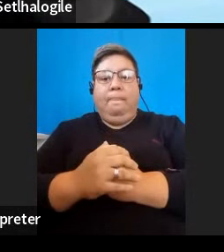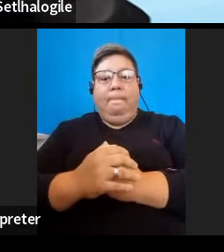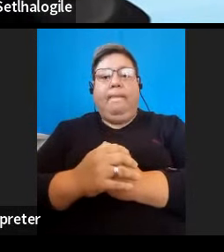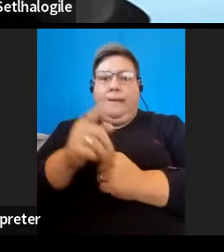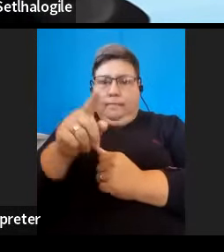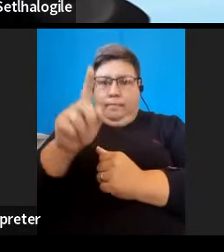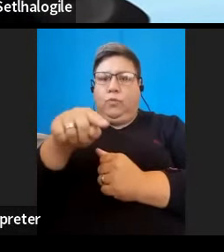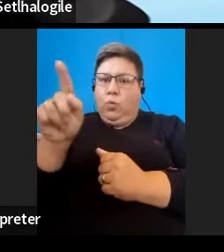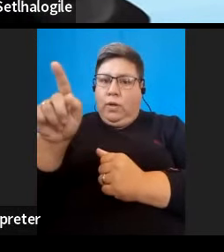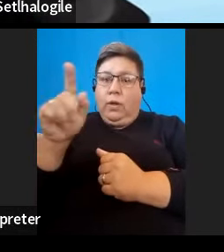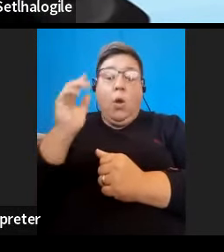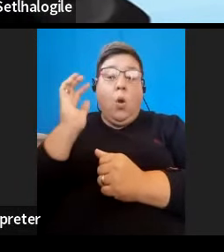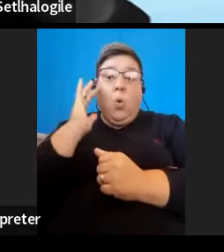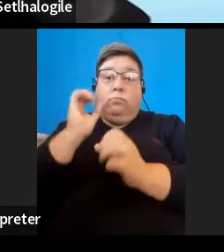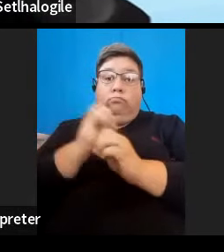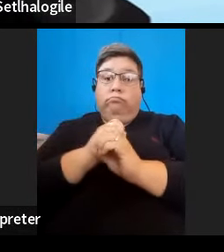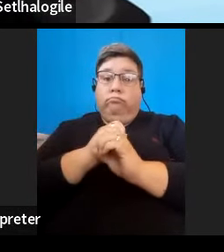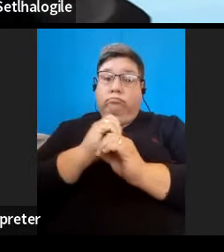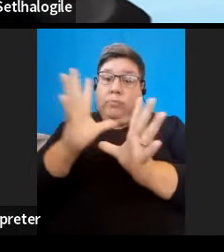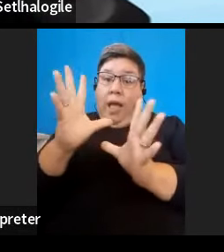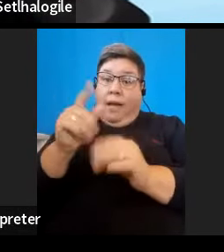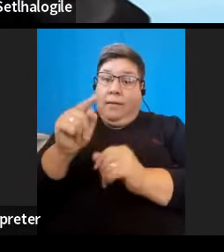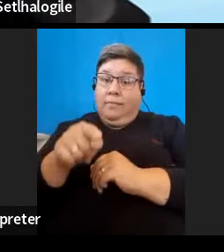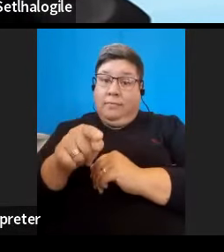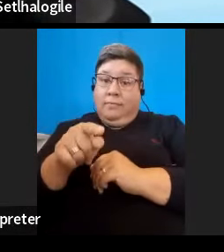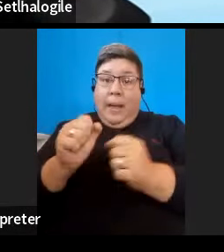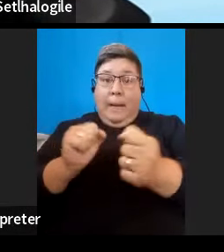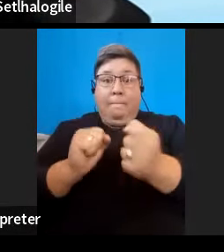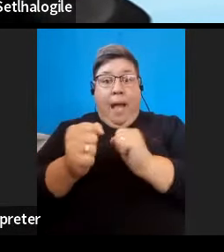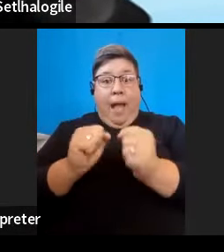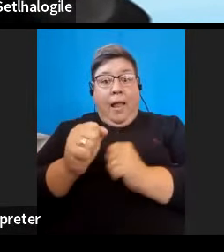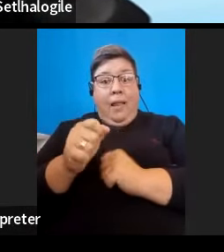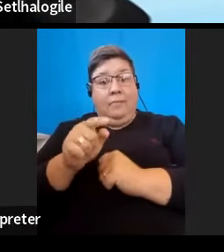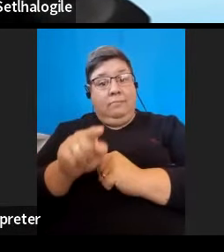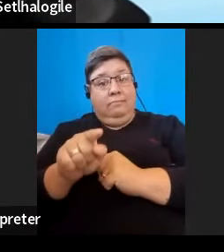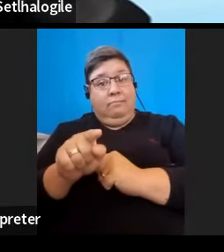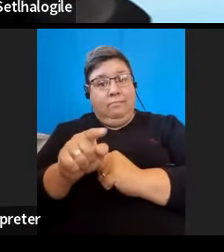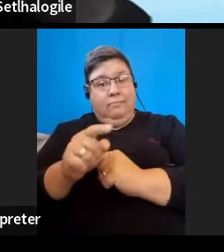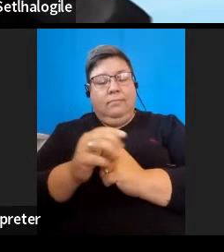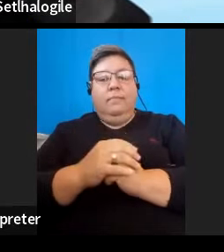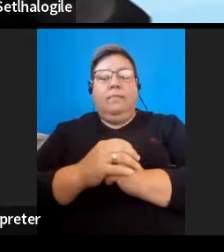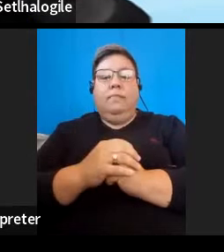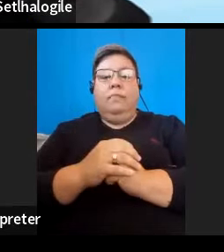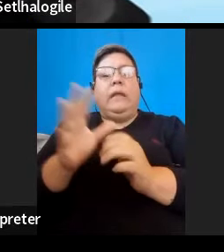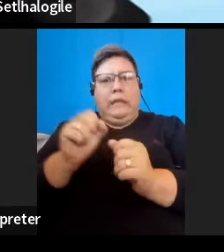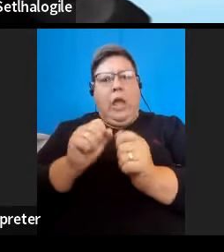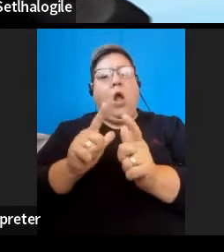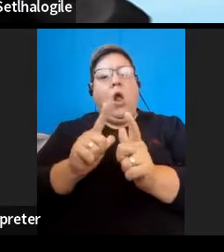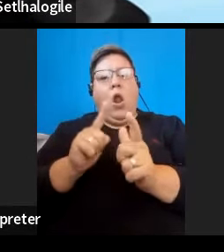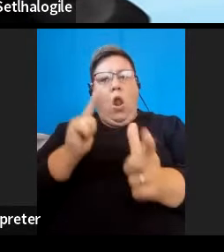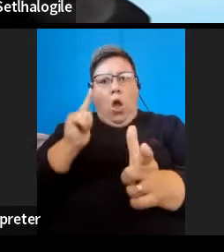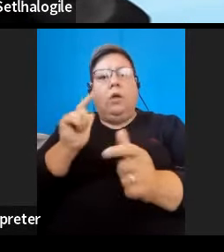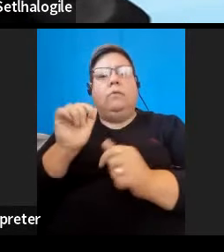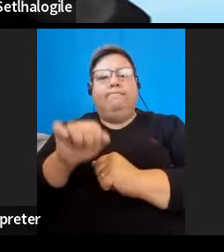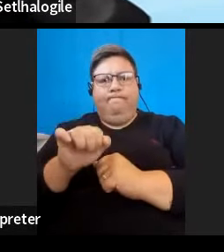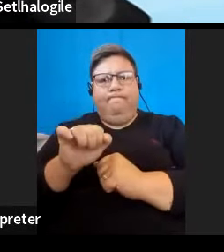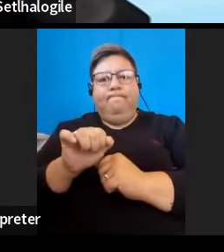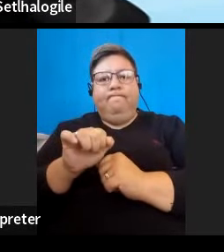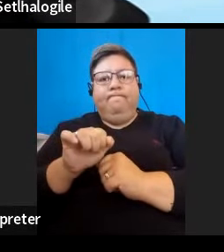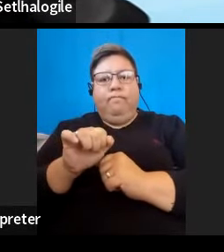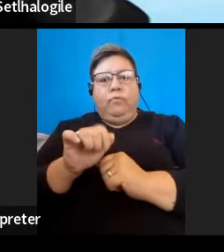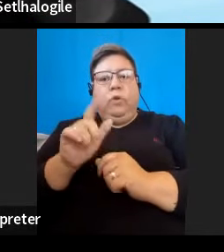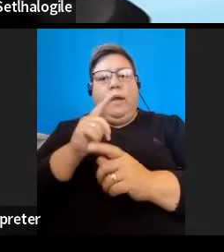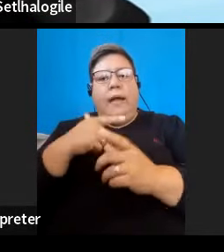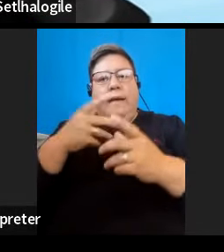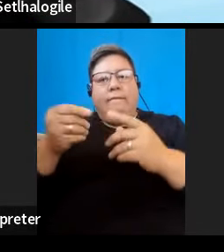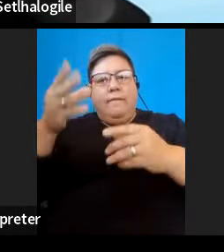When we started the process of piloting the preferred trader, the process did take longer because perhaps we have learned that